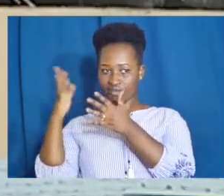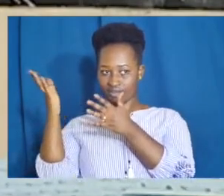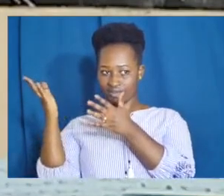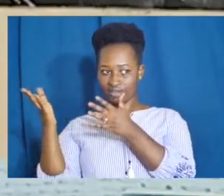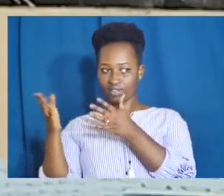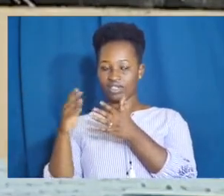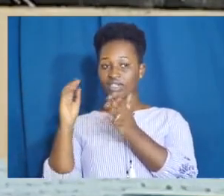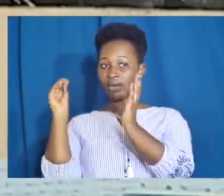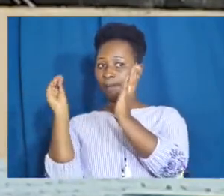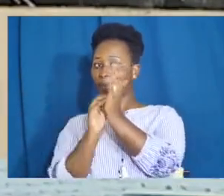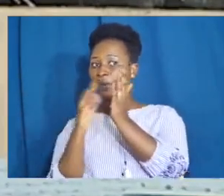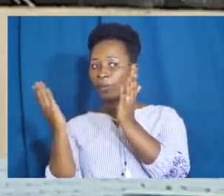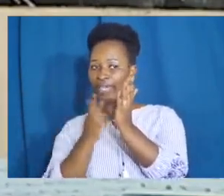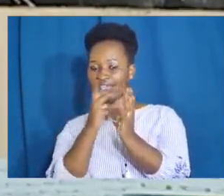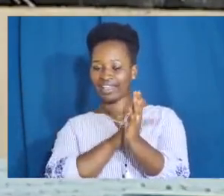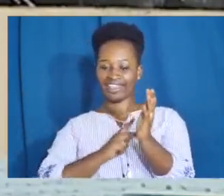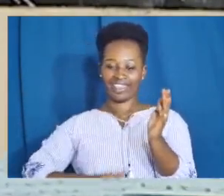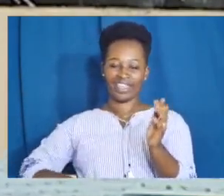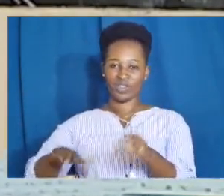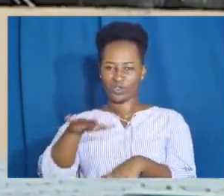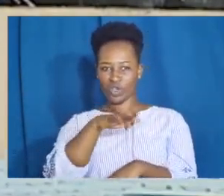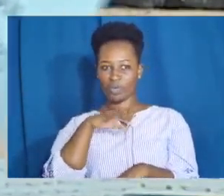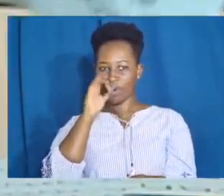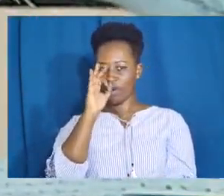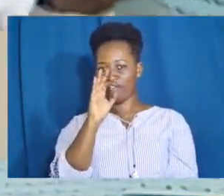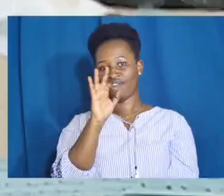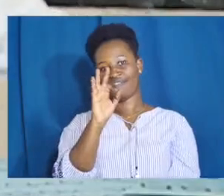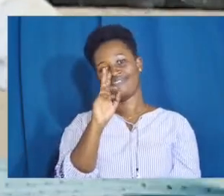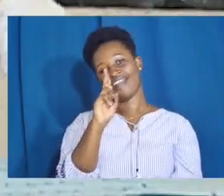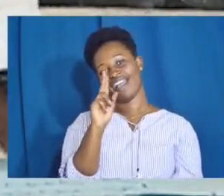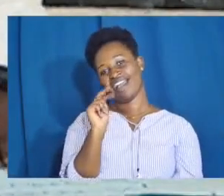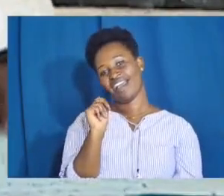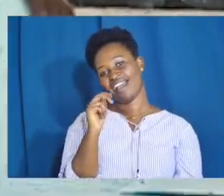nucleus. It belongs to the kingdom fungi.